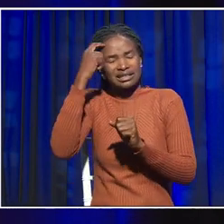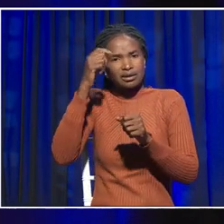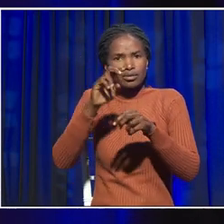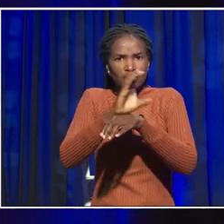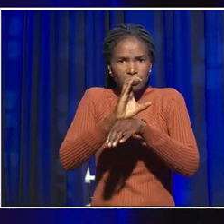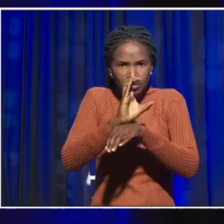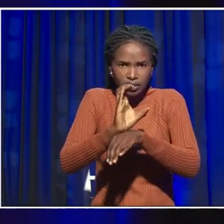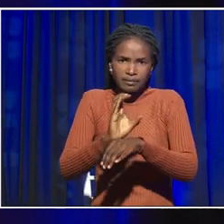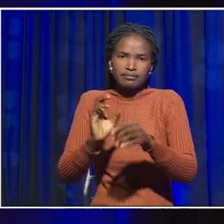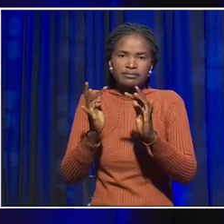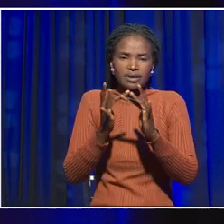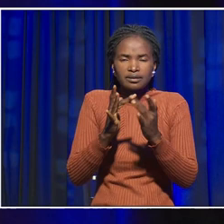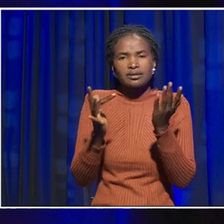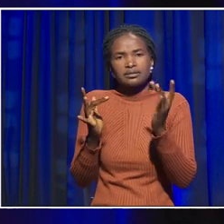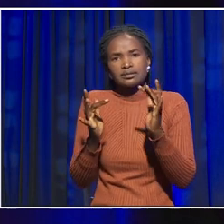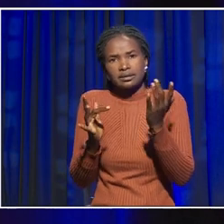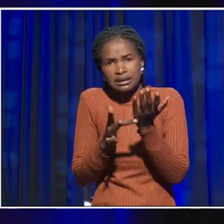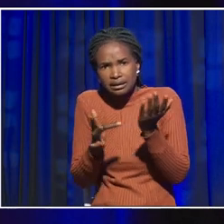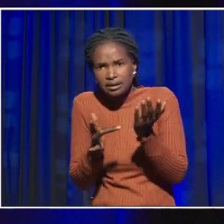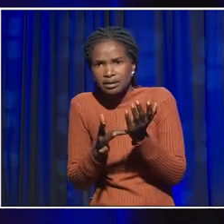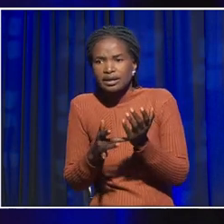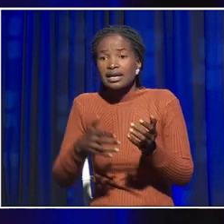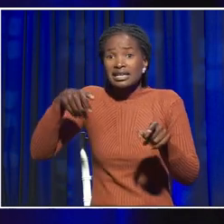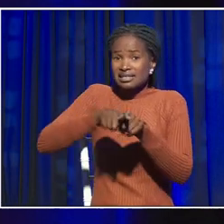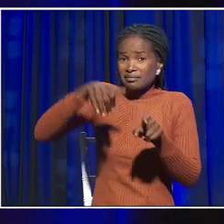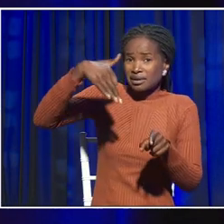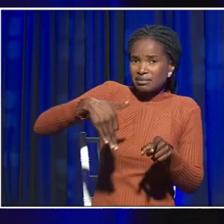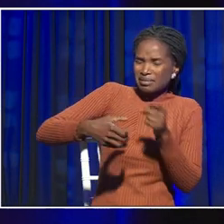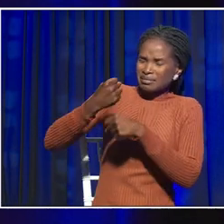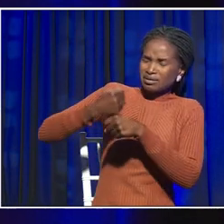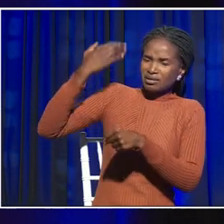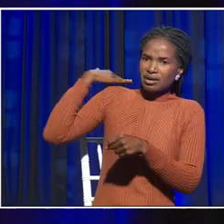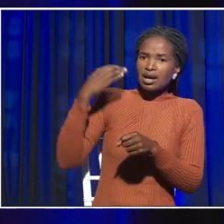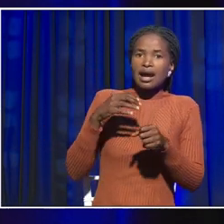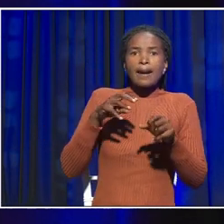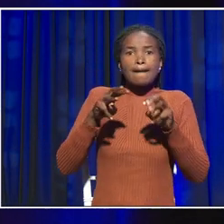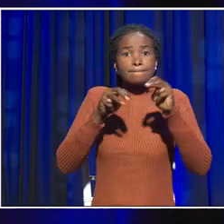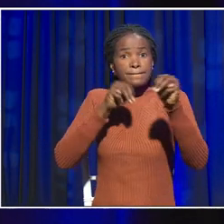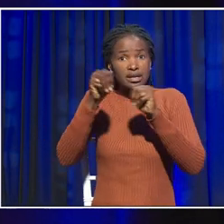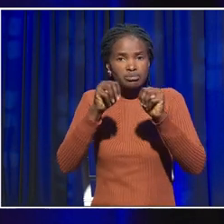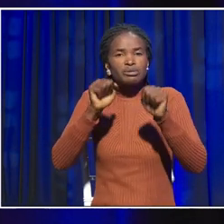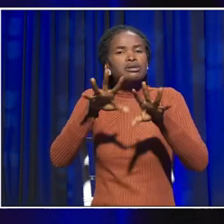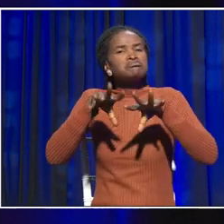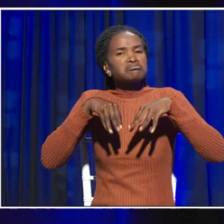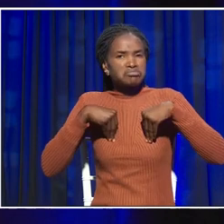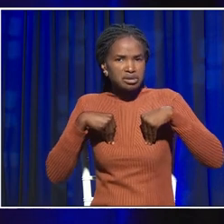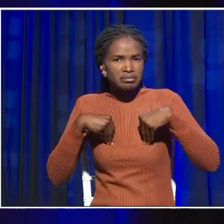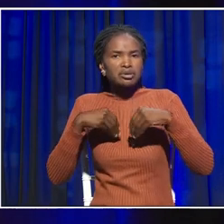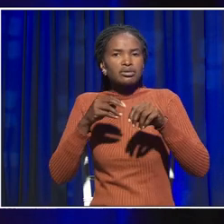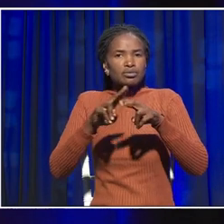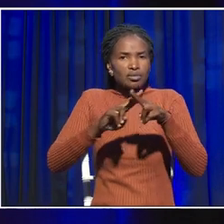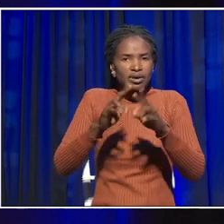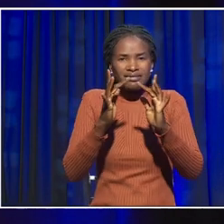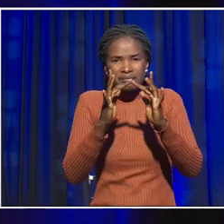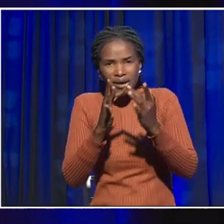21 years, and what a reason for management to really embrace digital. And, you know, we knowing